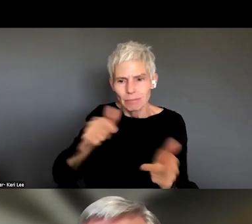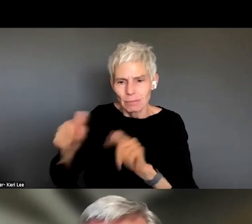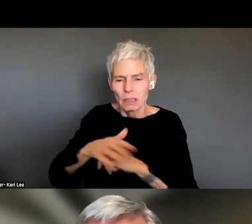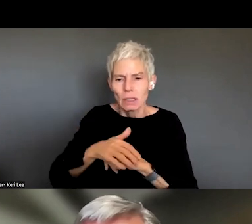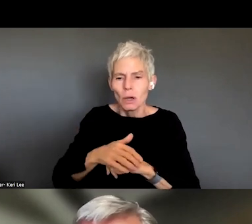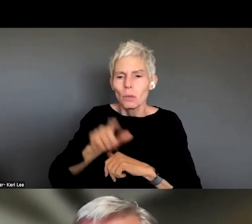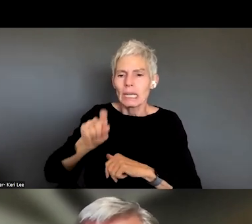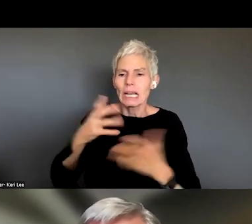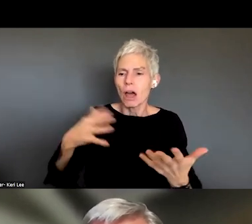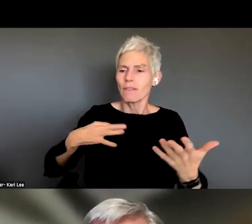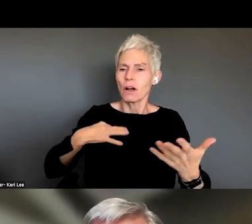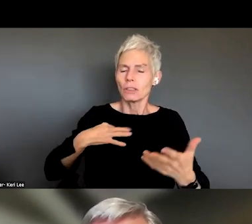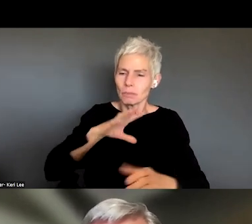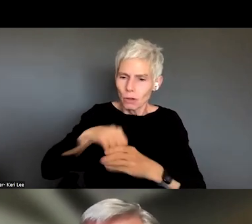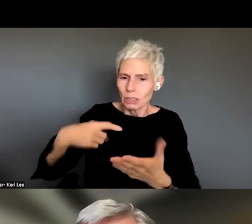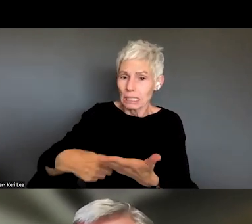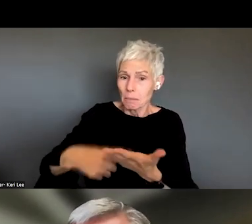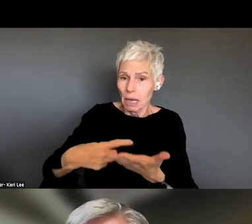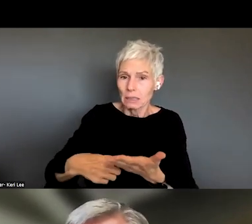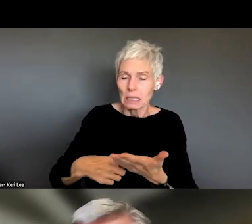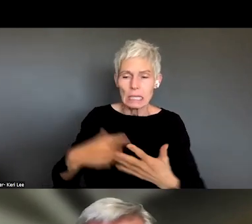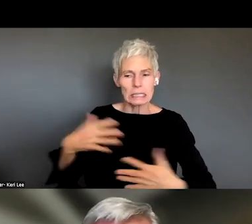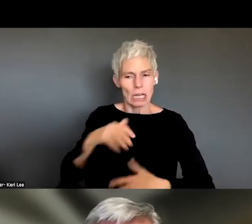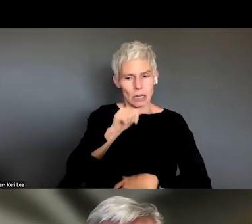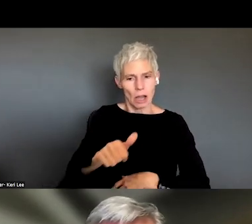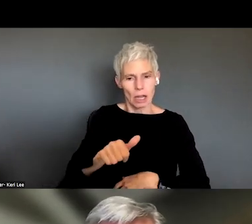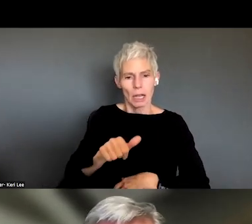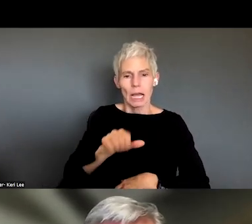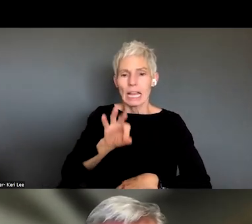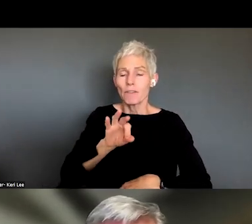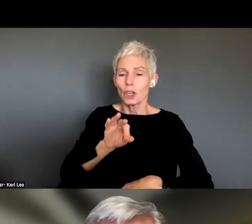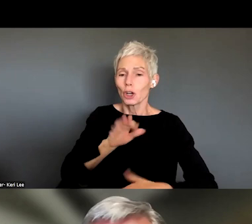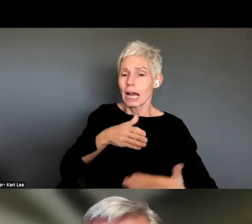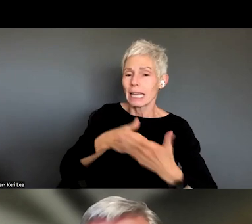to participate in these debates. They're not scary unless you're going against Margie, which